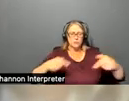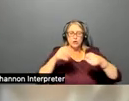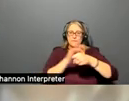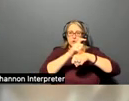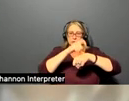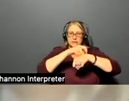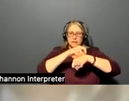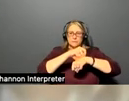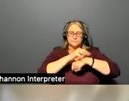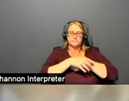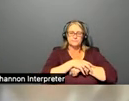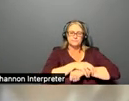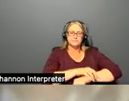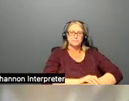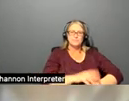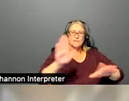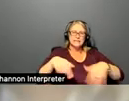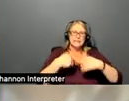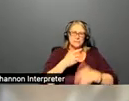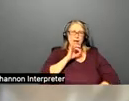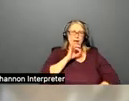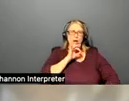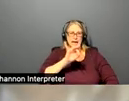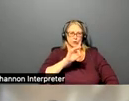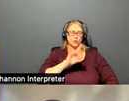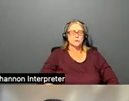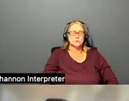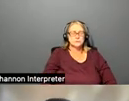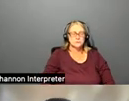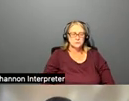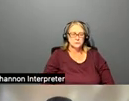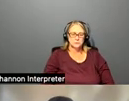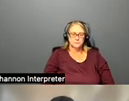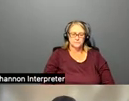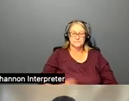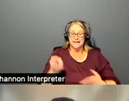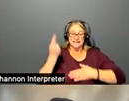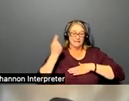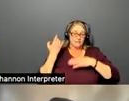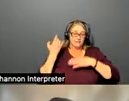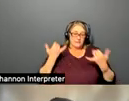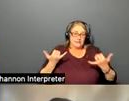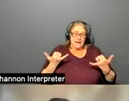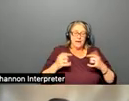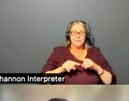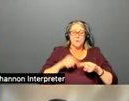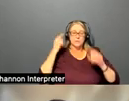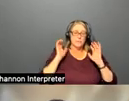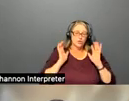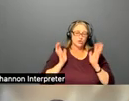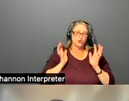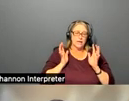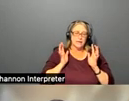a wheelchair since I was about 8 years old. So today I'm going to be chatting a little bit about